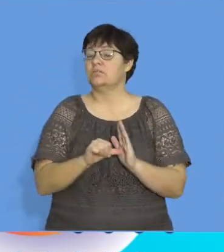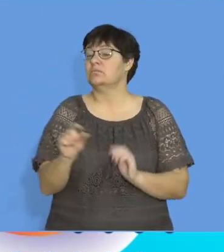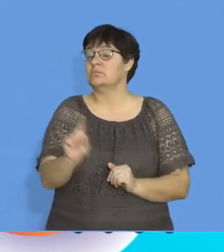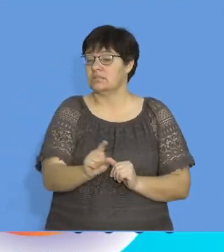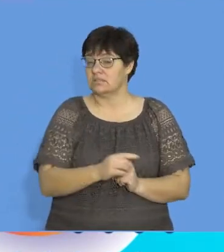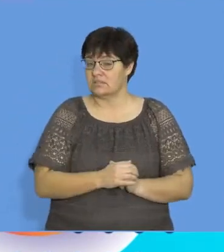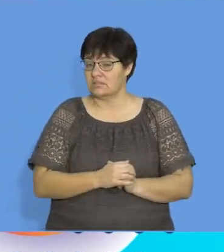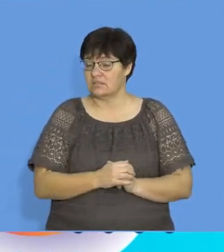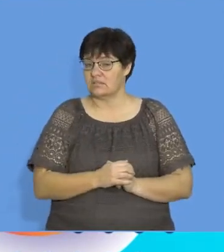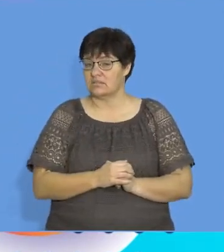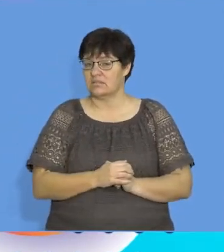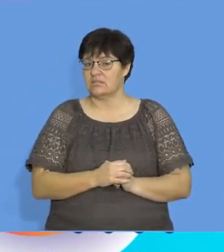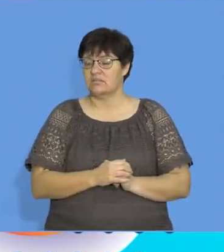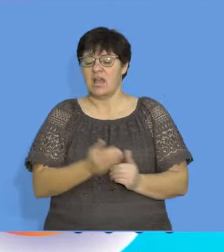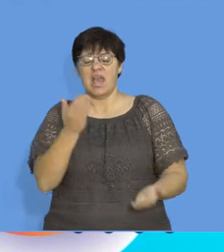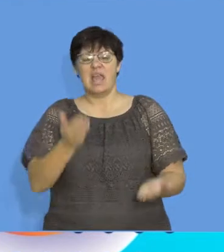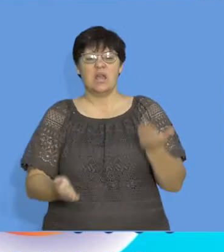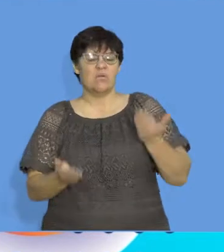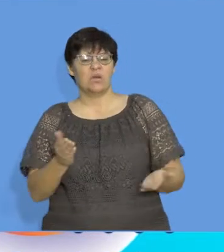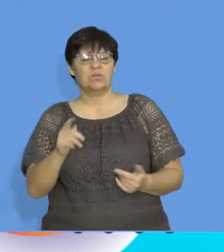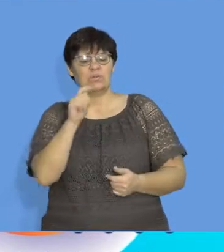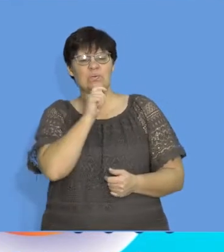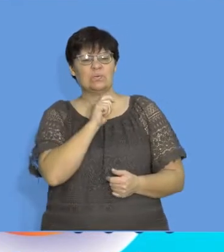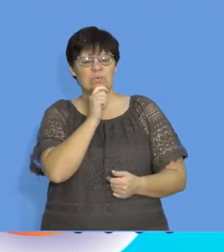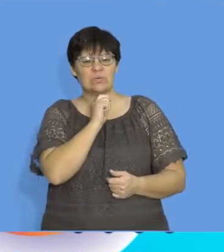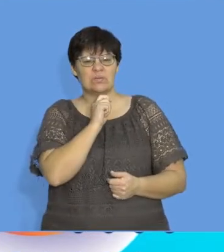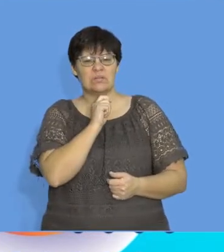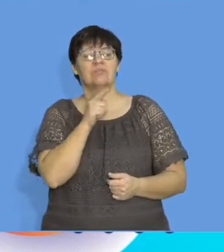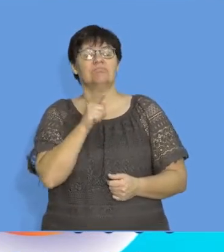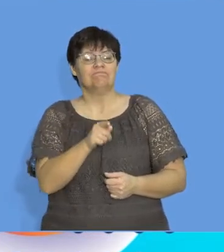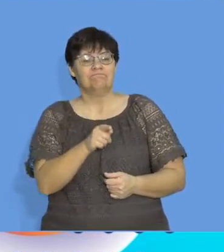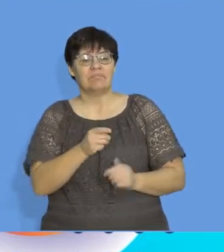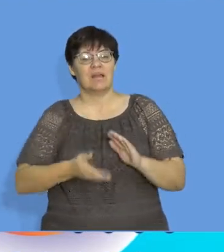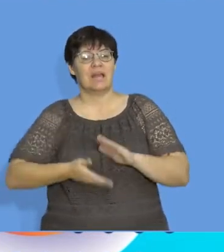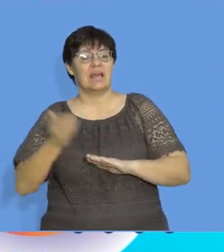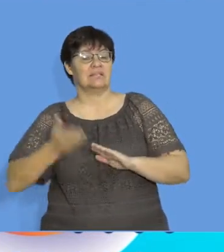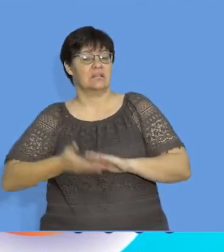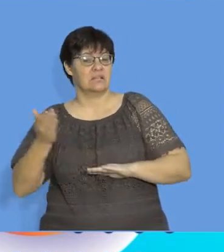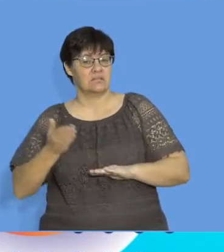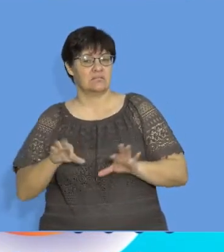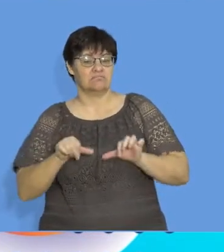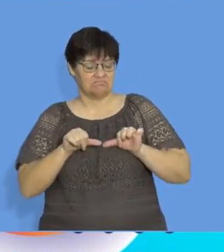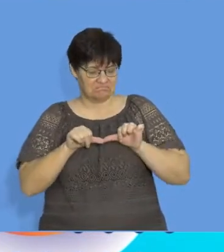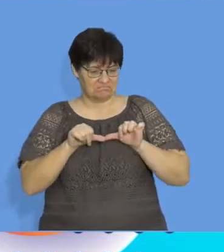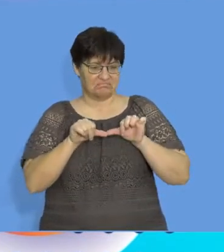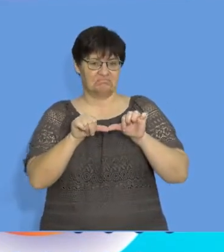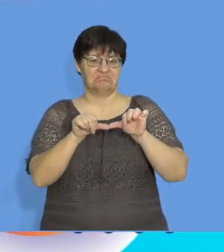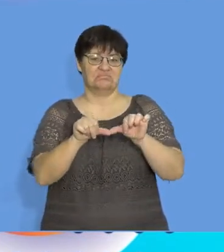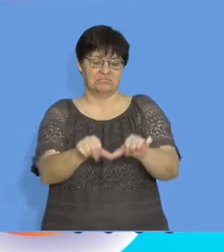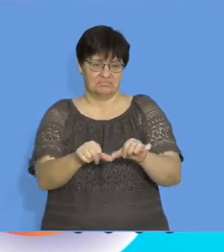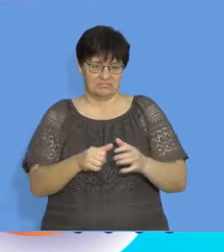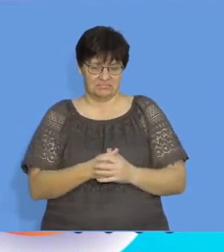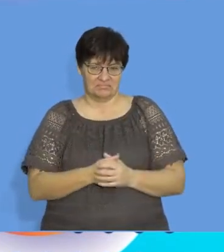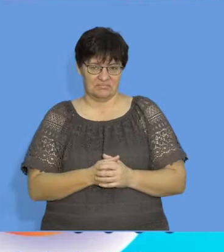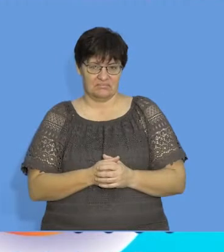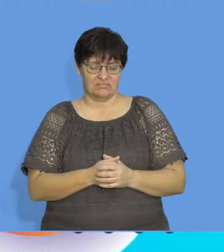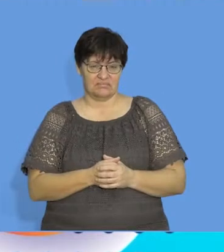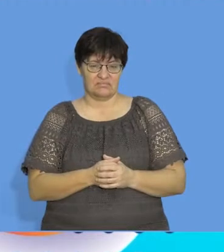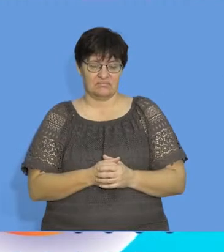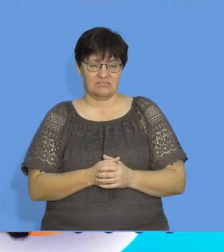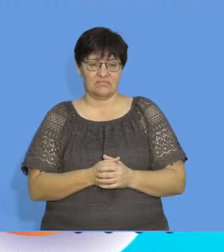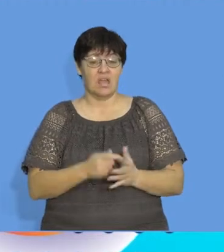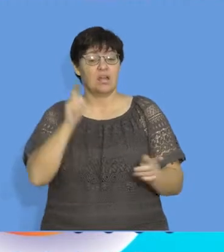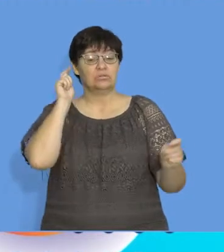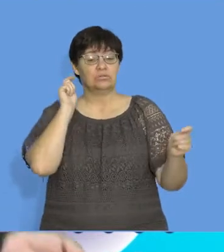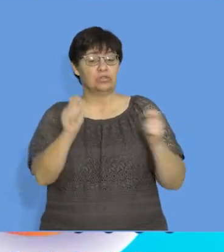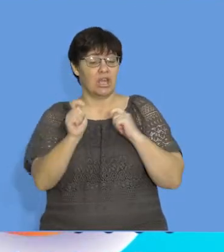is we can only use the equations when the acceleration is constant. If the